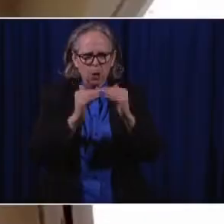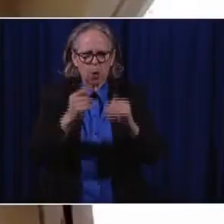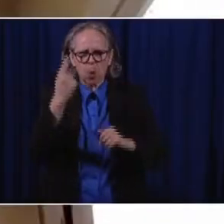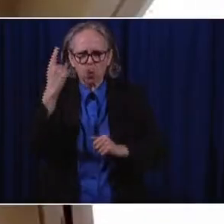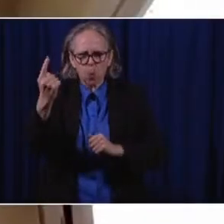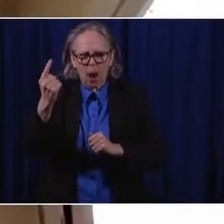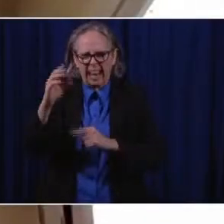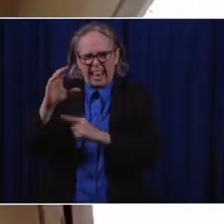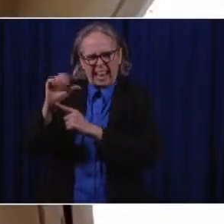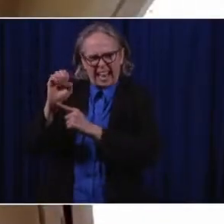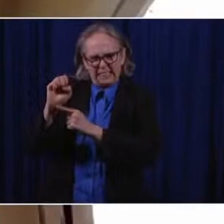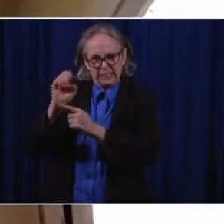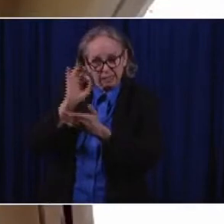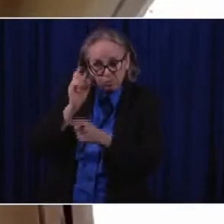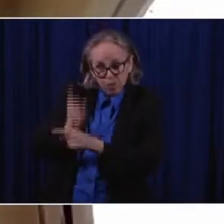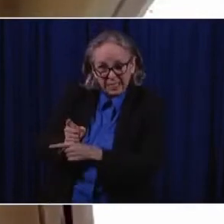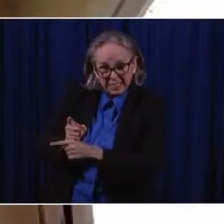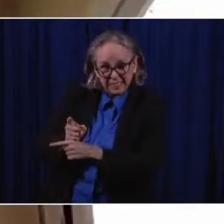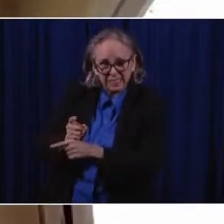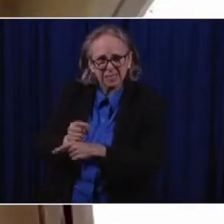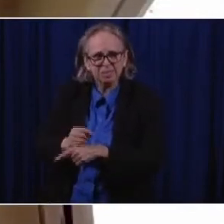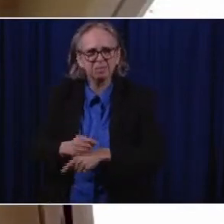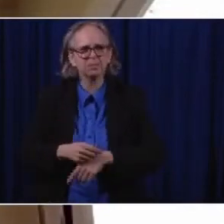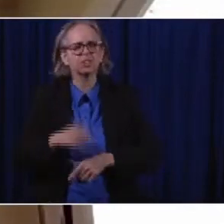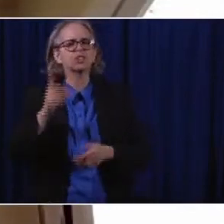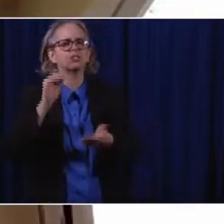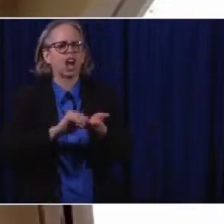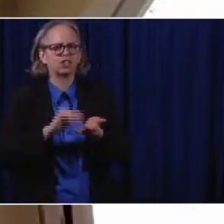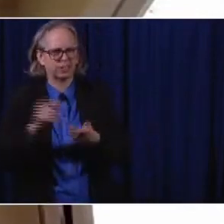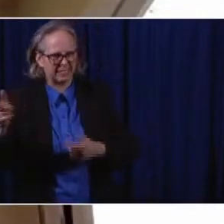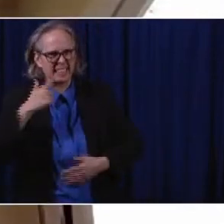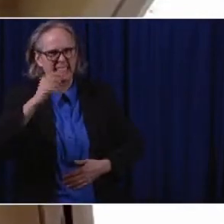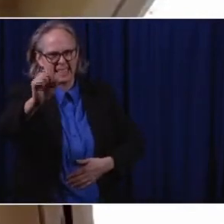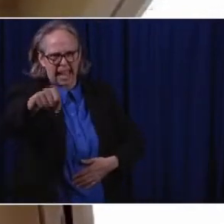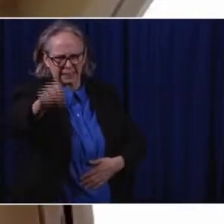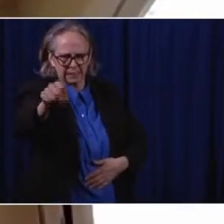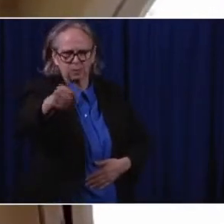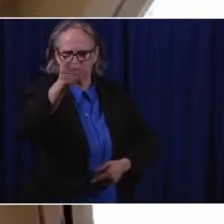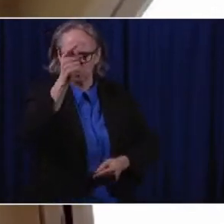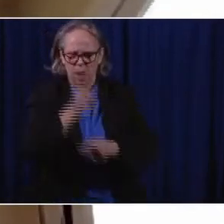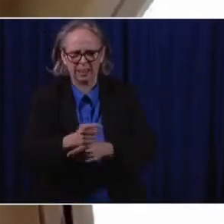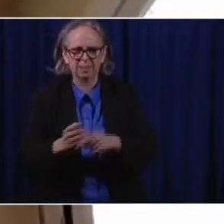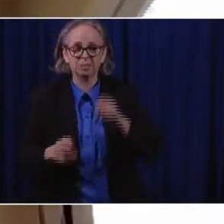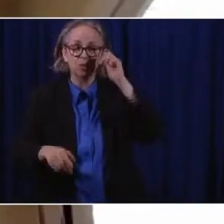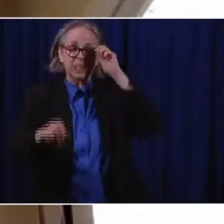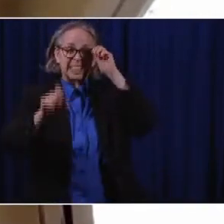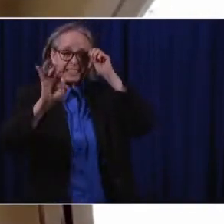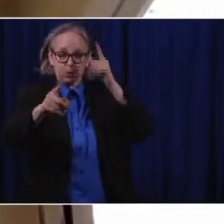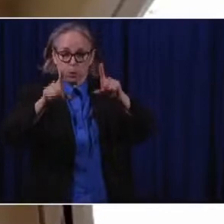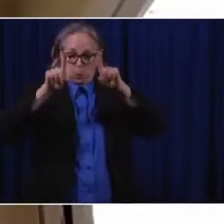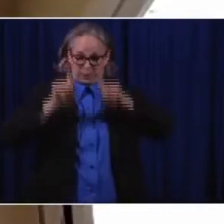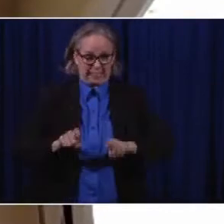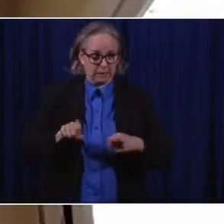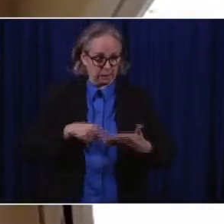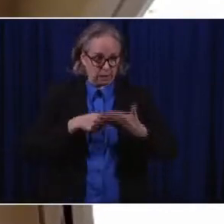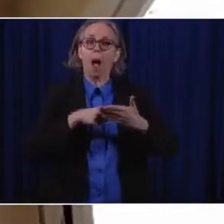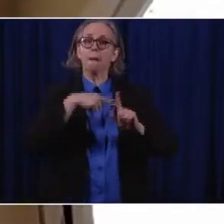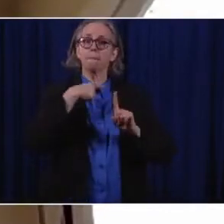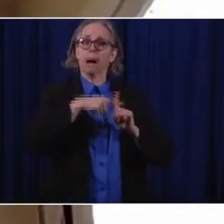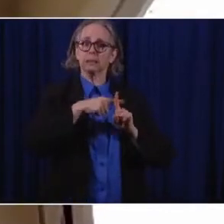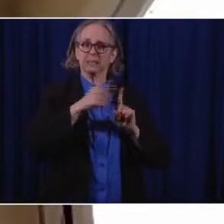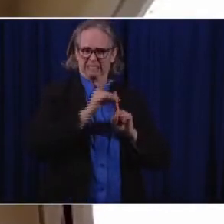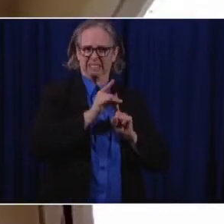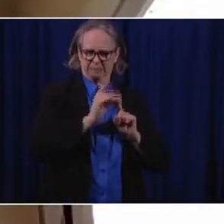So what should happen is that once you test positive for the virus, you